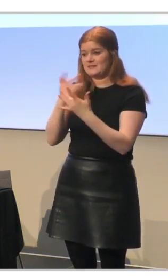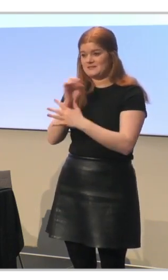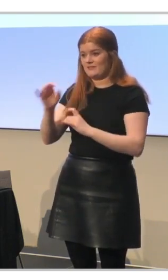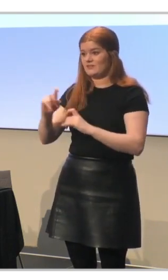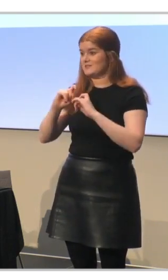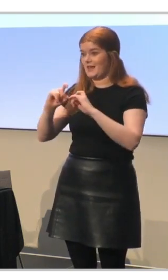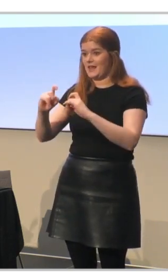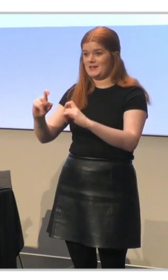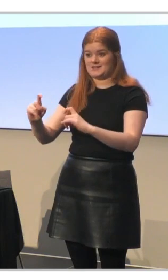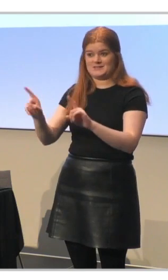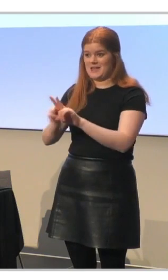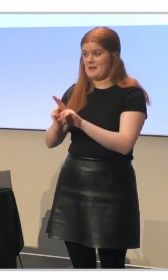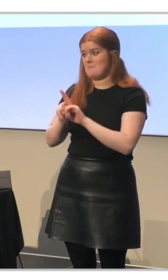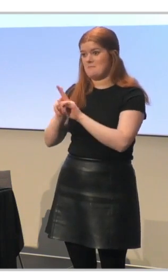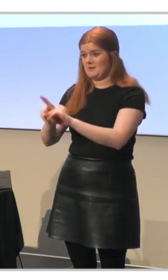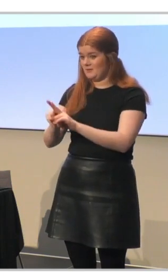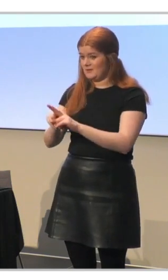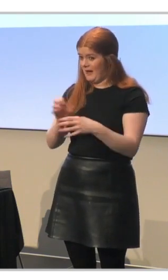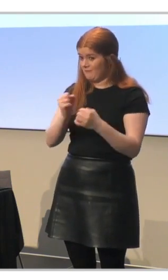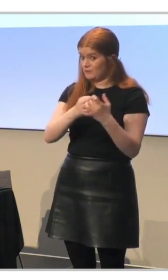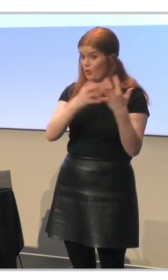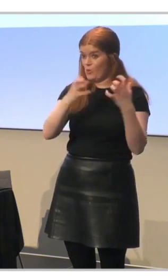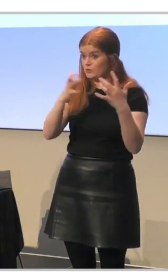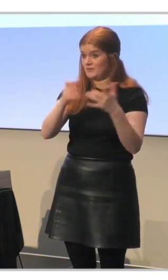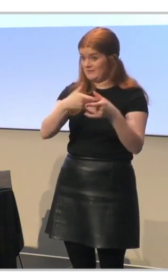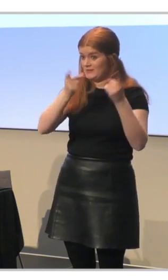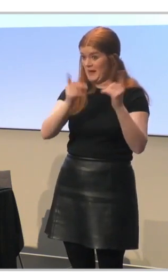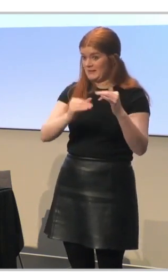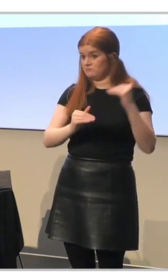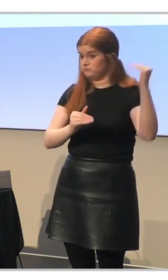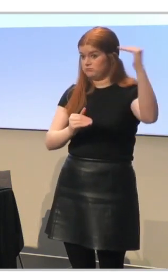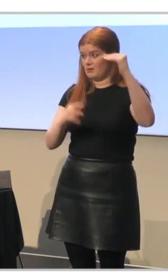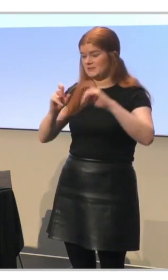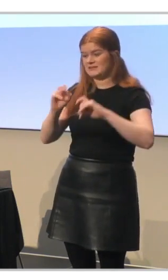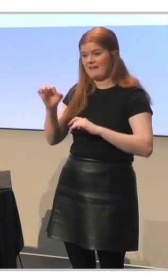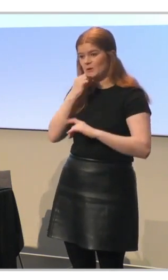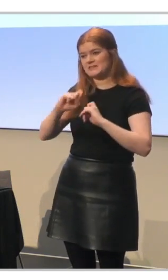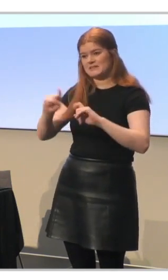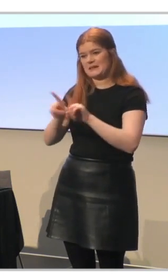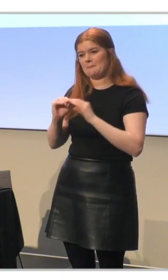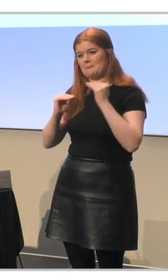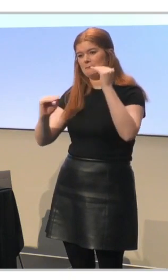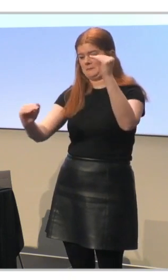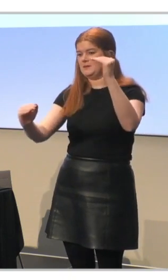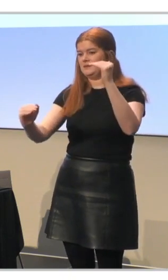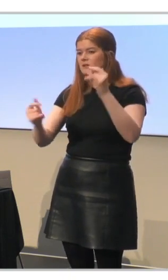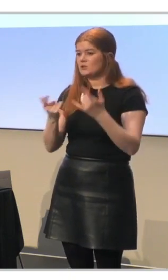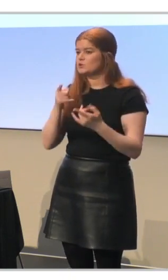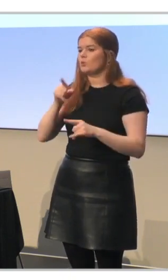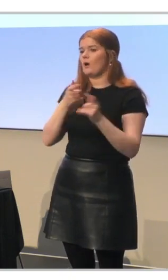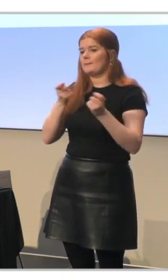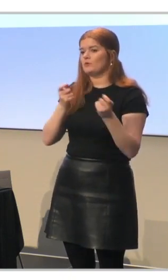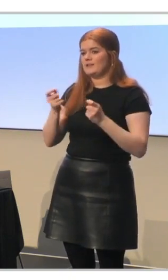remained unchanged despite exceptional growth and demand in special education in that time. To compound operational matters,